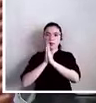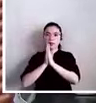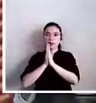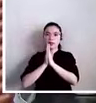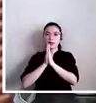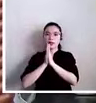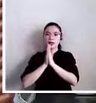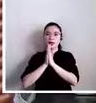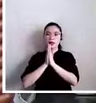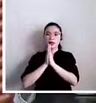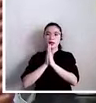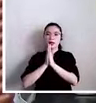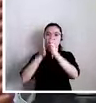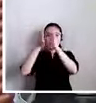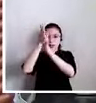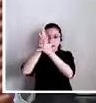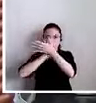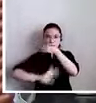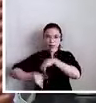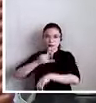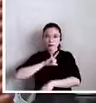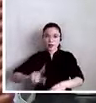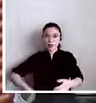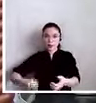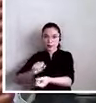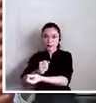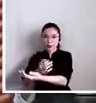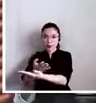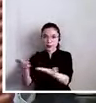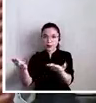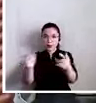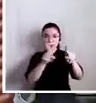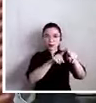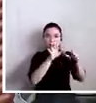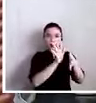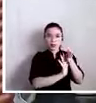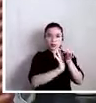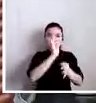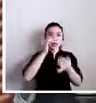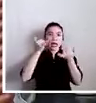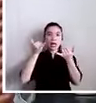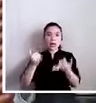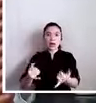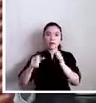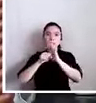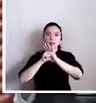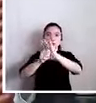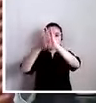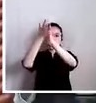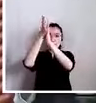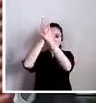of the Lord be always with you. And with your spirit. Let us offer each other the sign of peace.